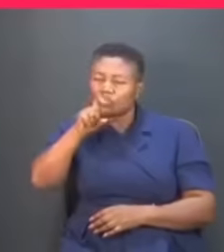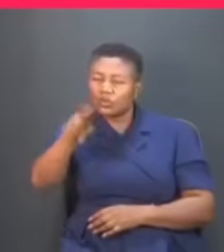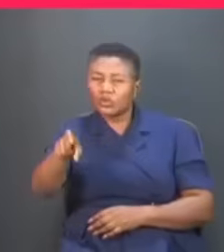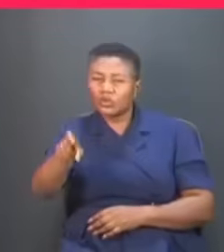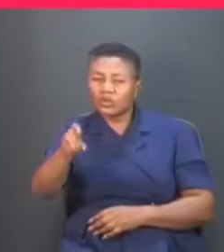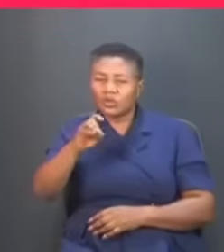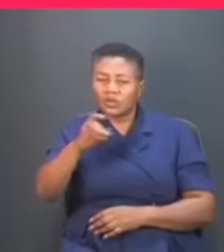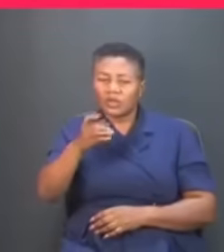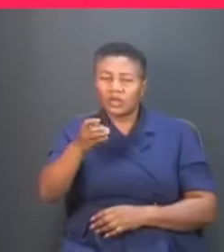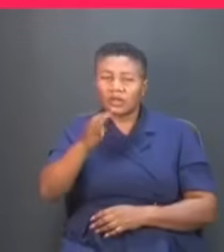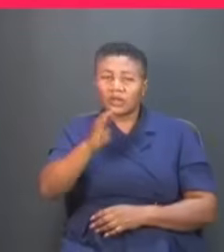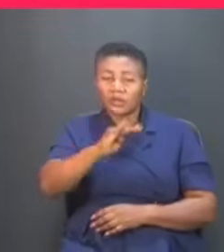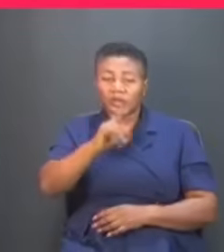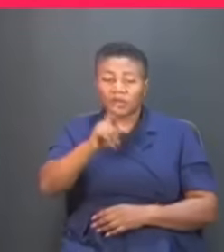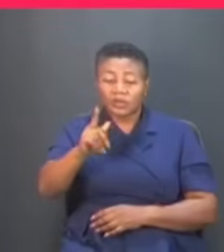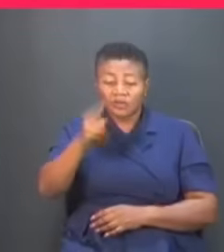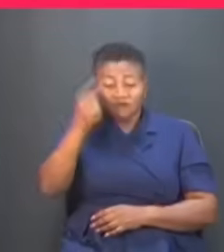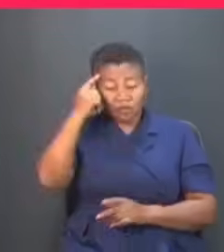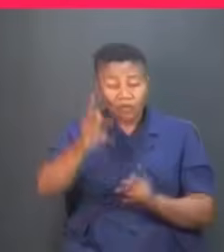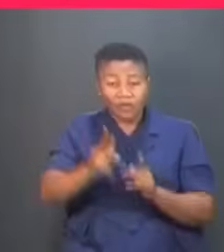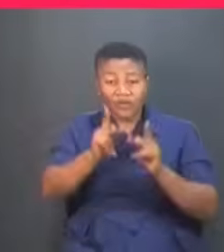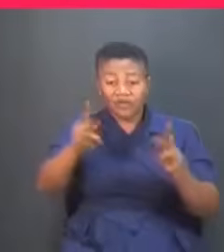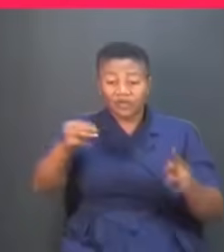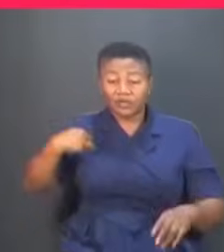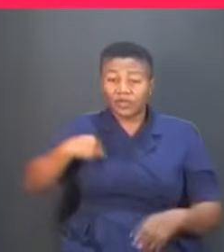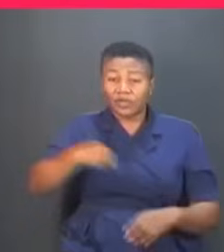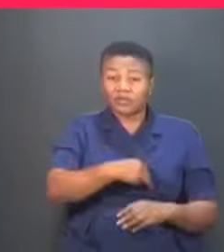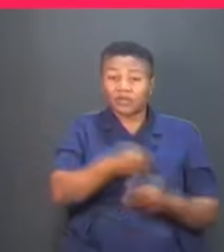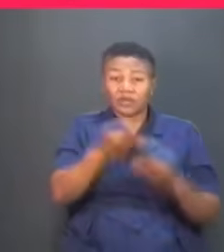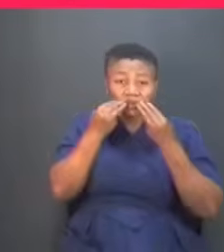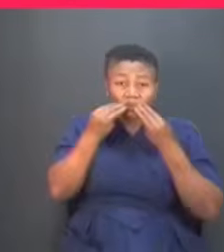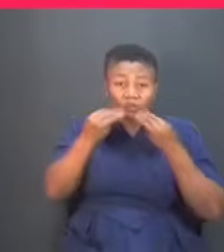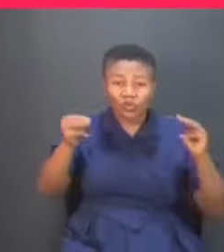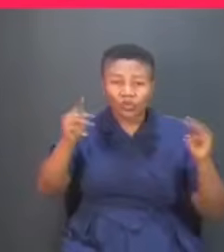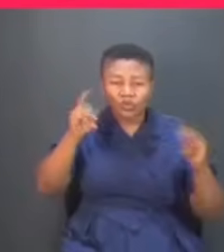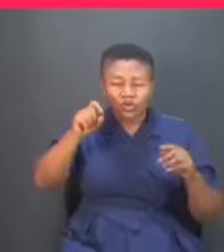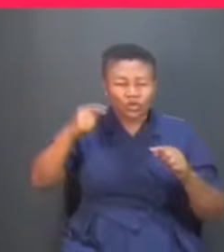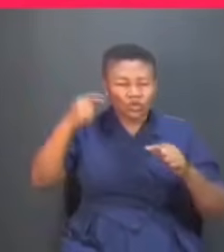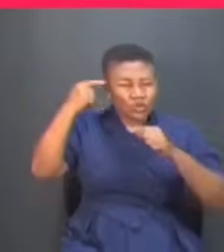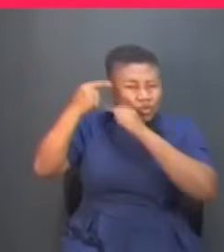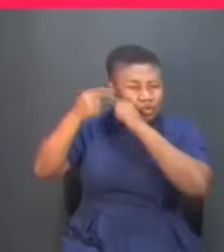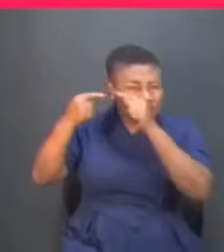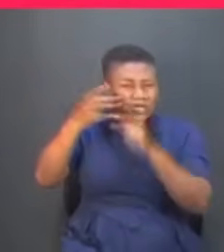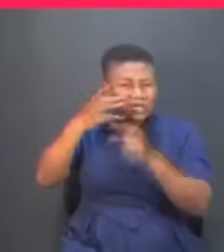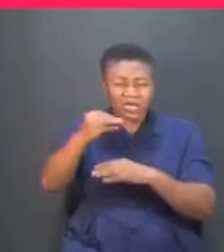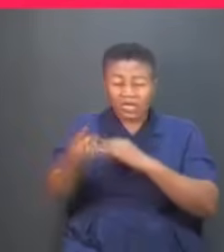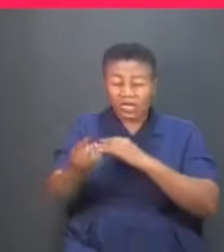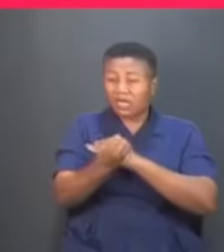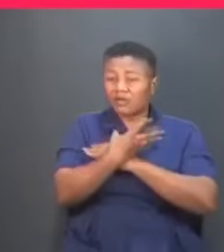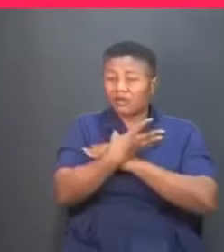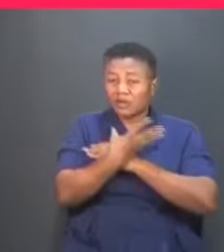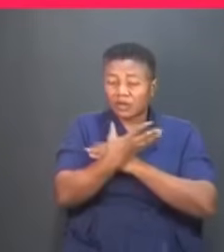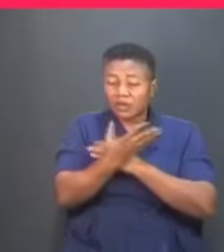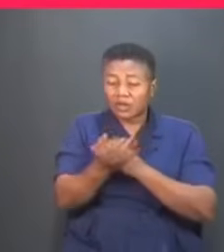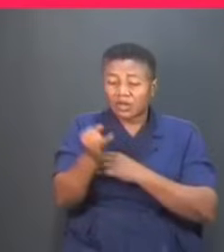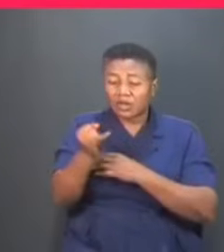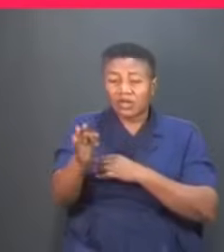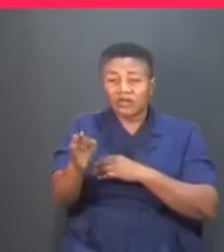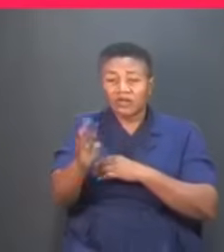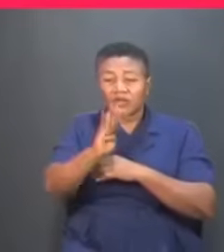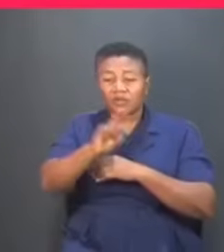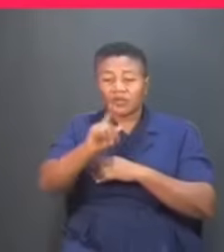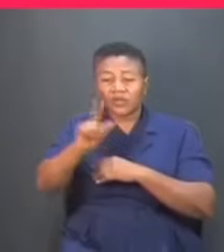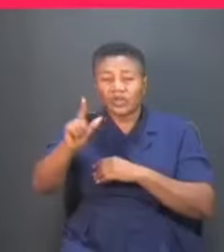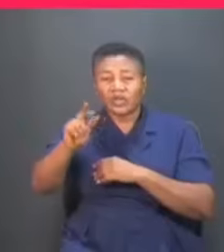Bill and Private Members' Motion to consider and advise me on whether the bill complies with the